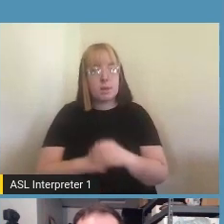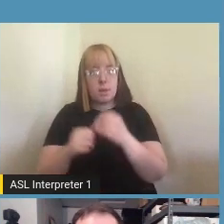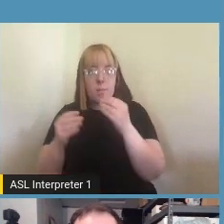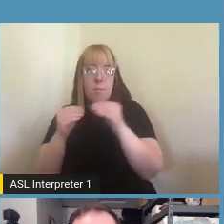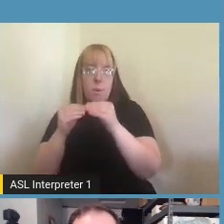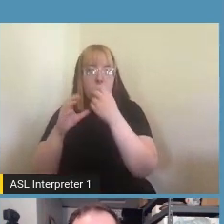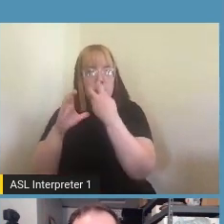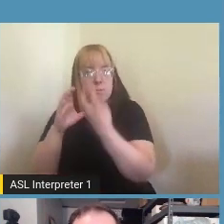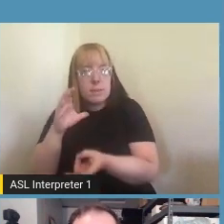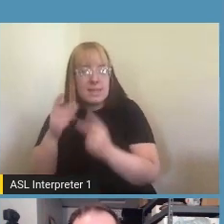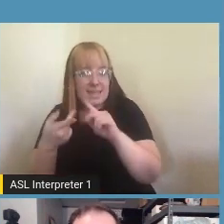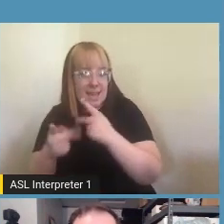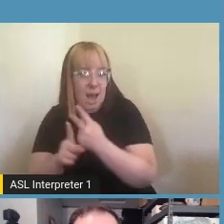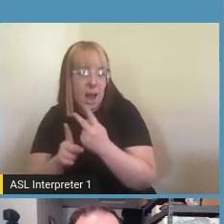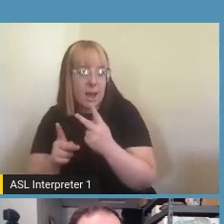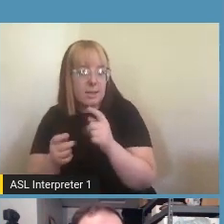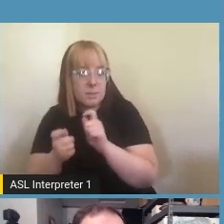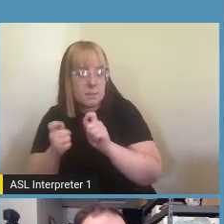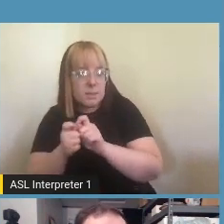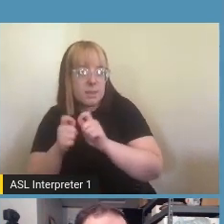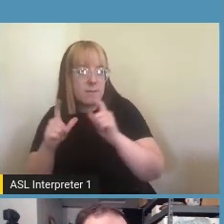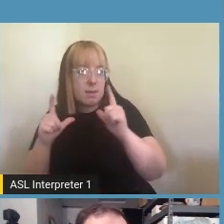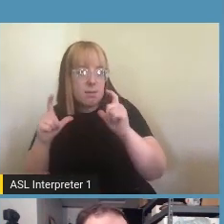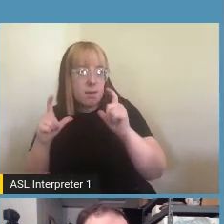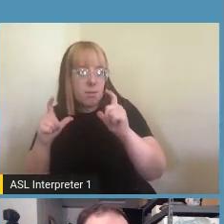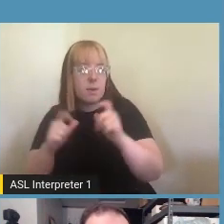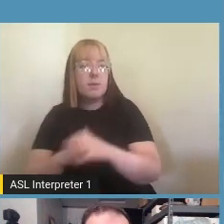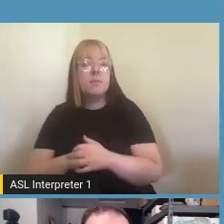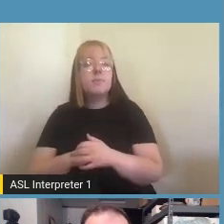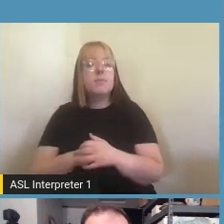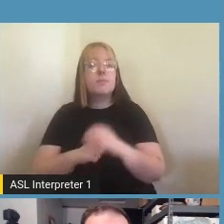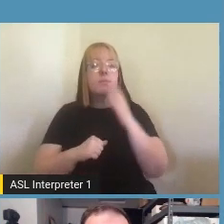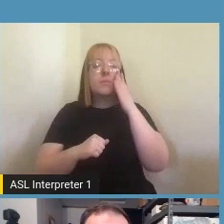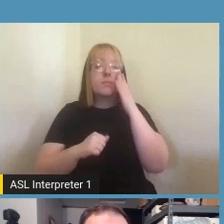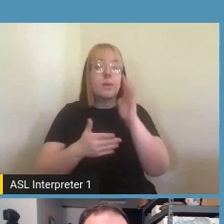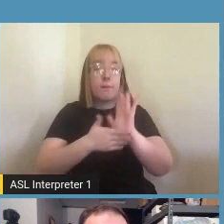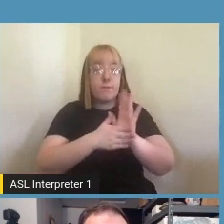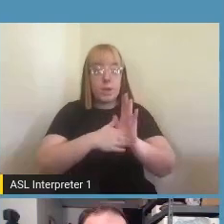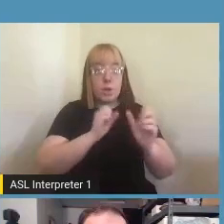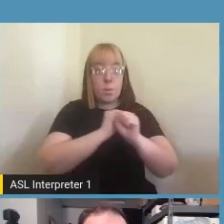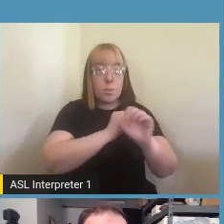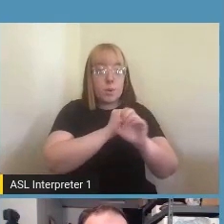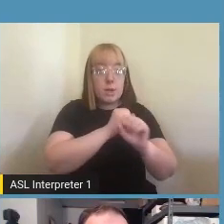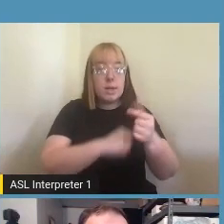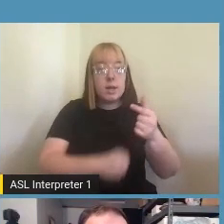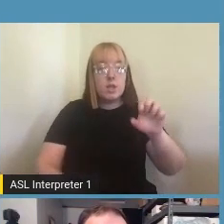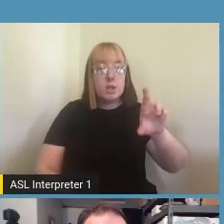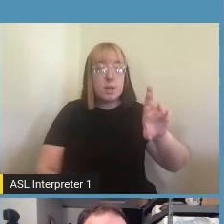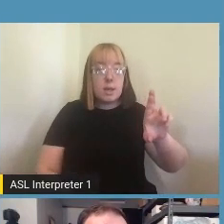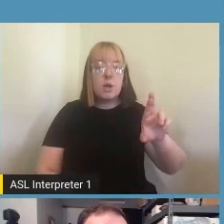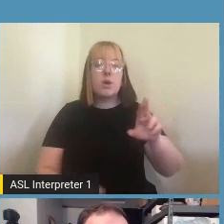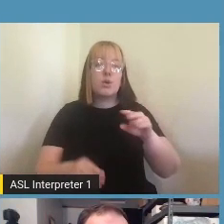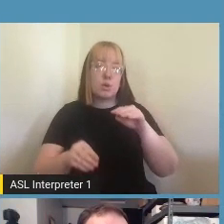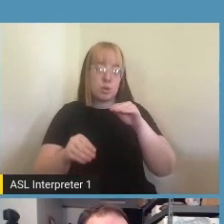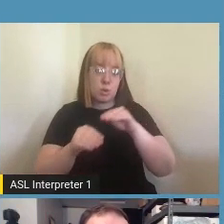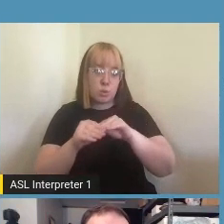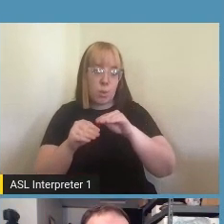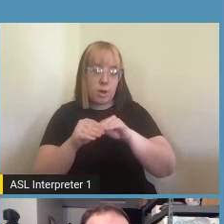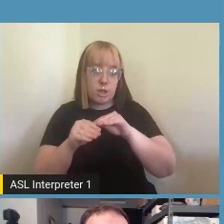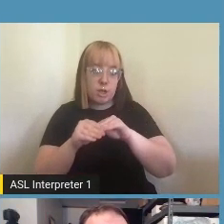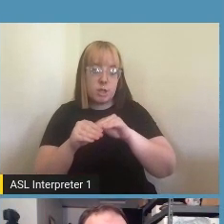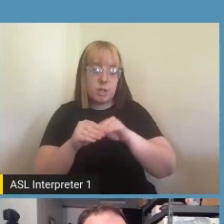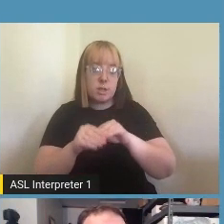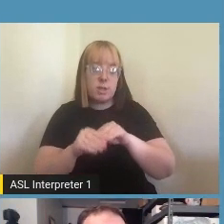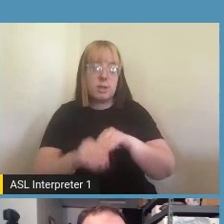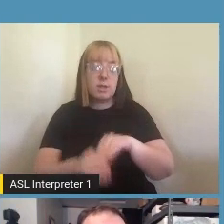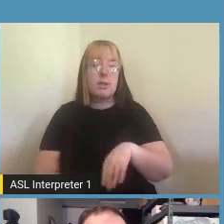cameras. Another component to think about when you're looking at video production gear is storage. So media, what are you